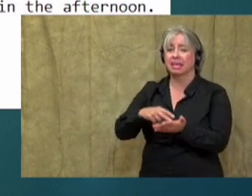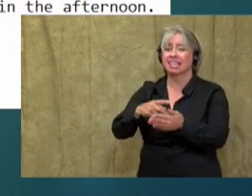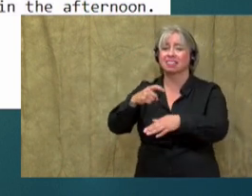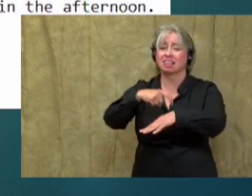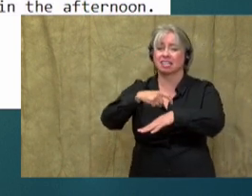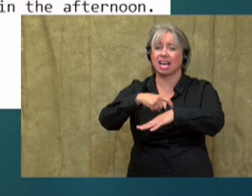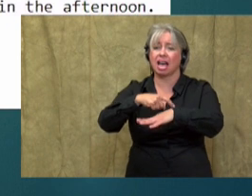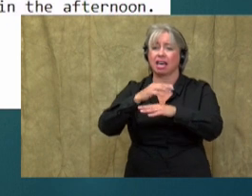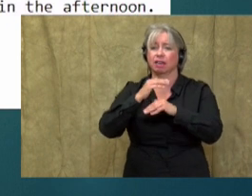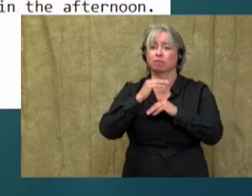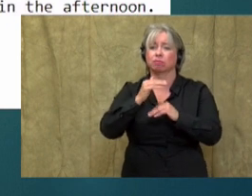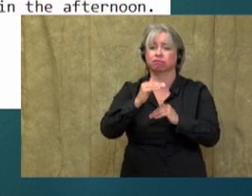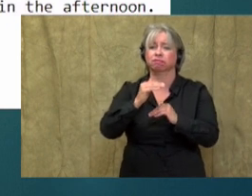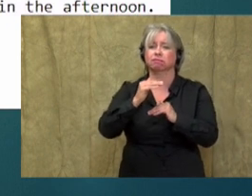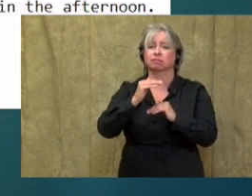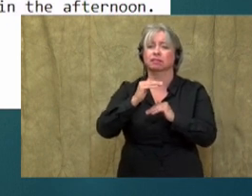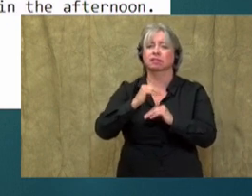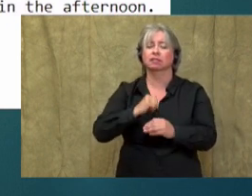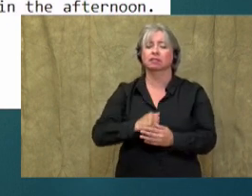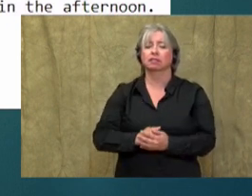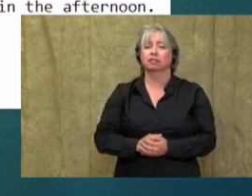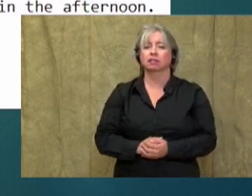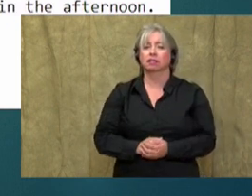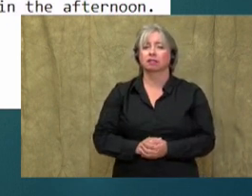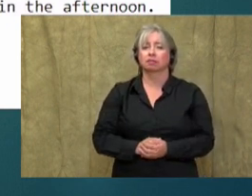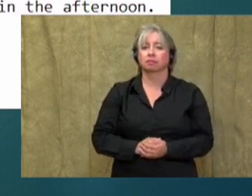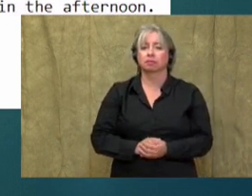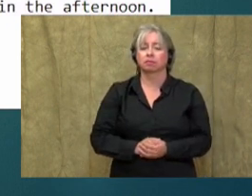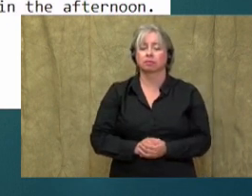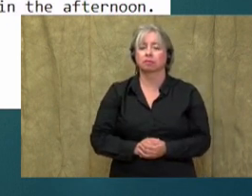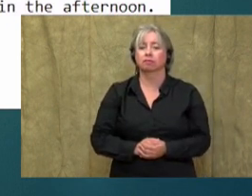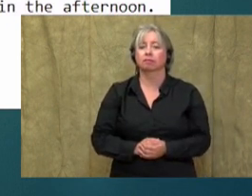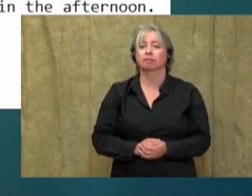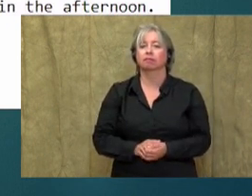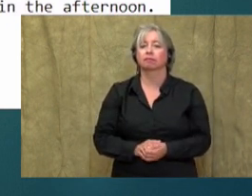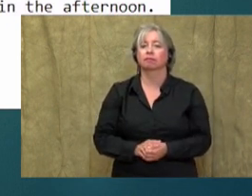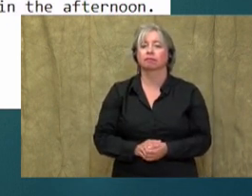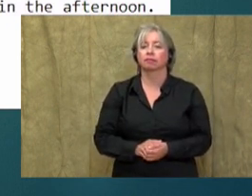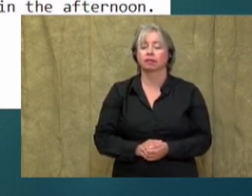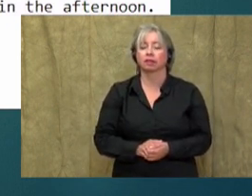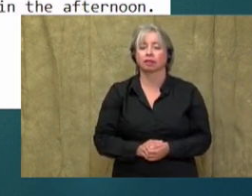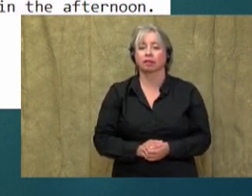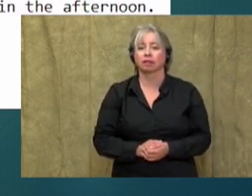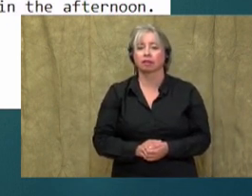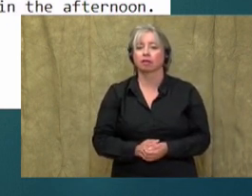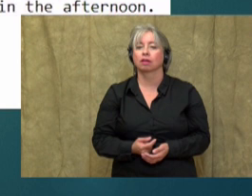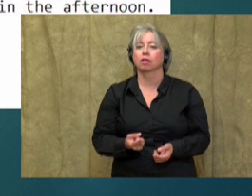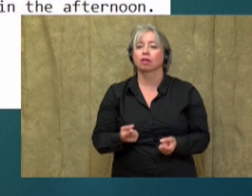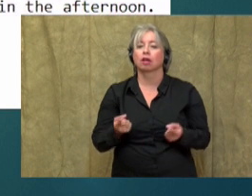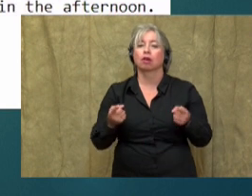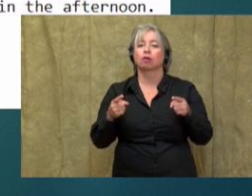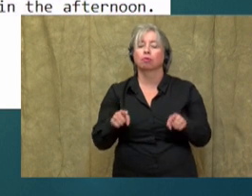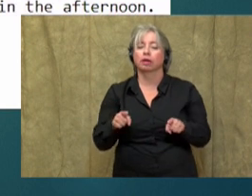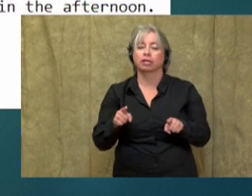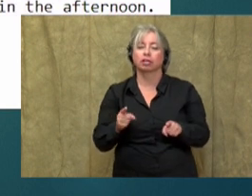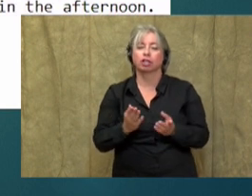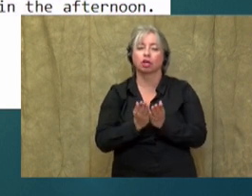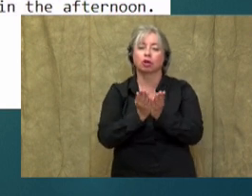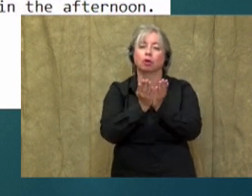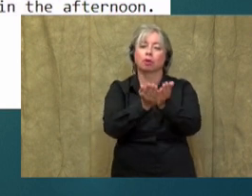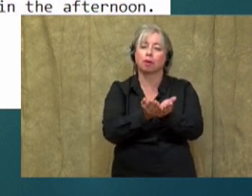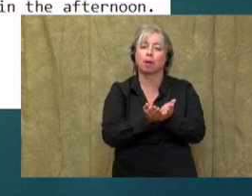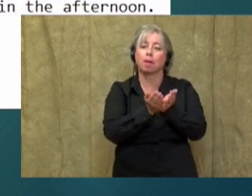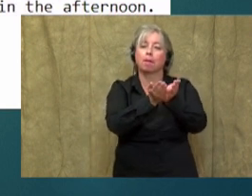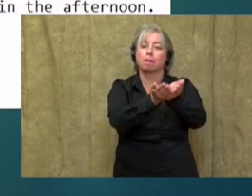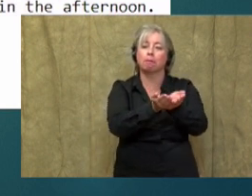So what this really looks like in real life is that when you go to go boating, especially offshore, not